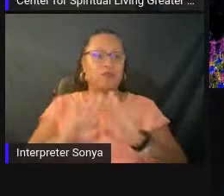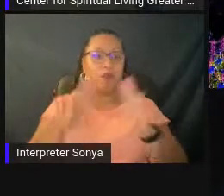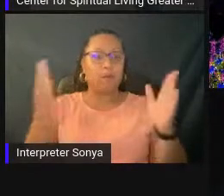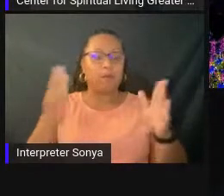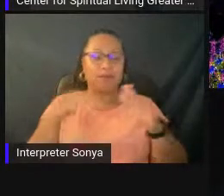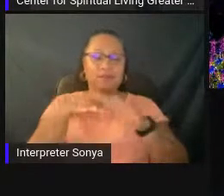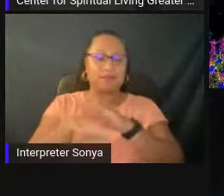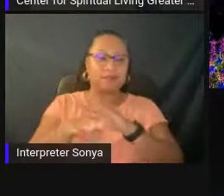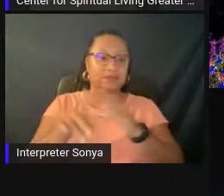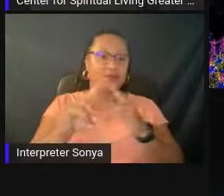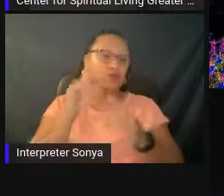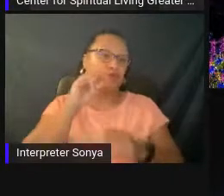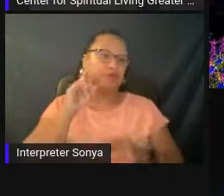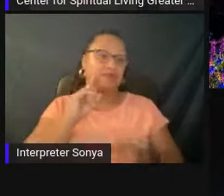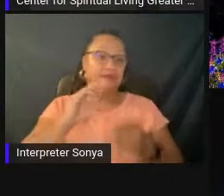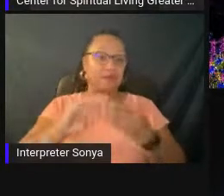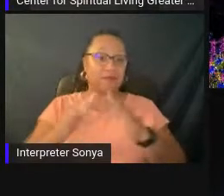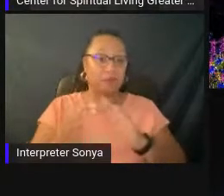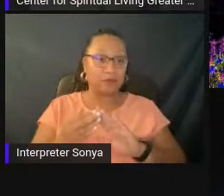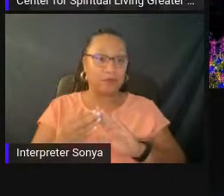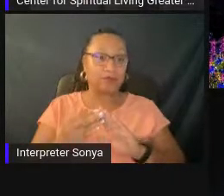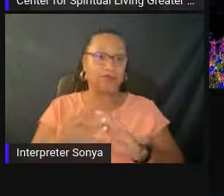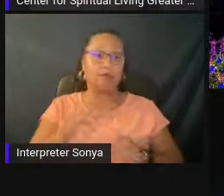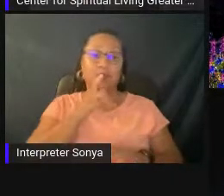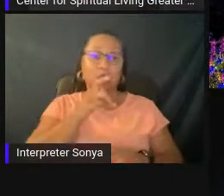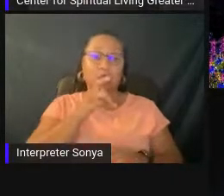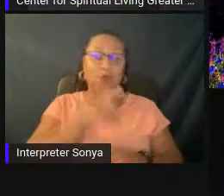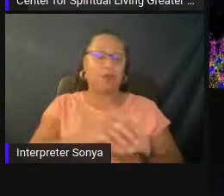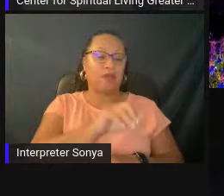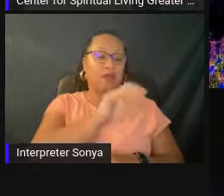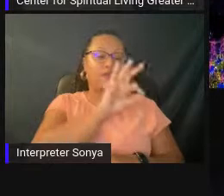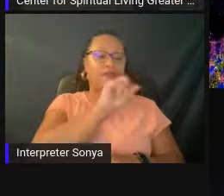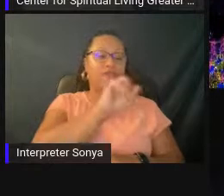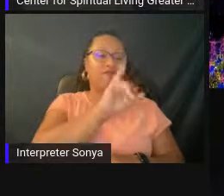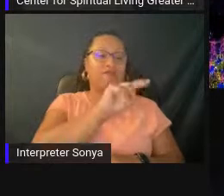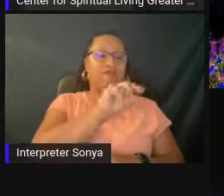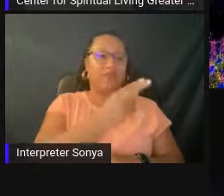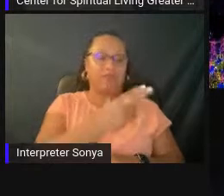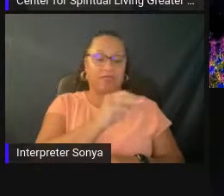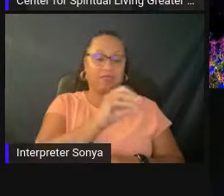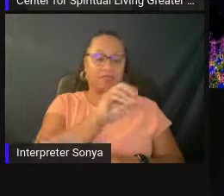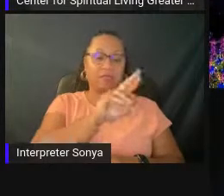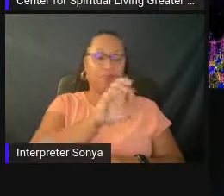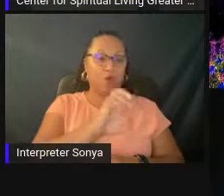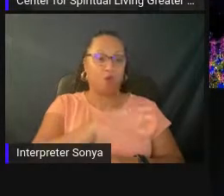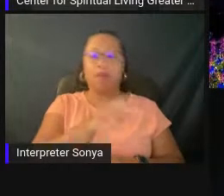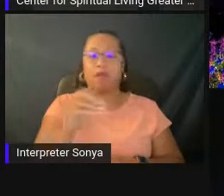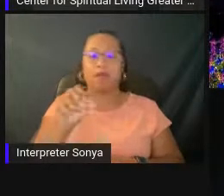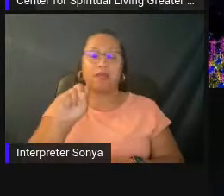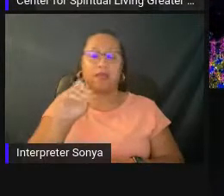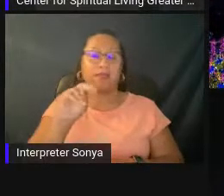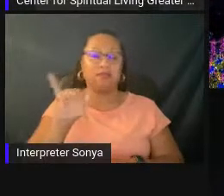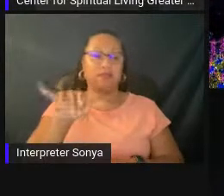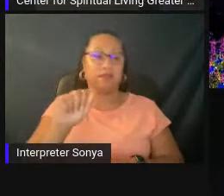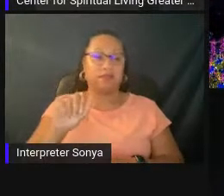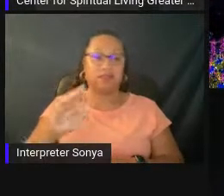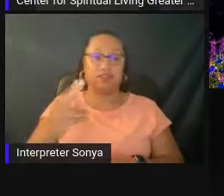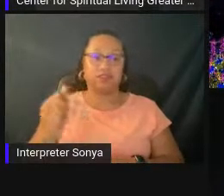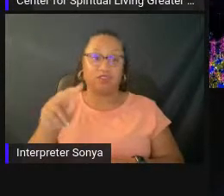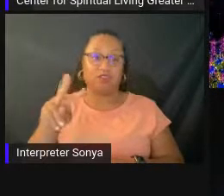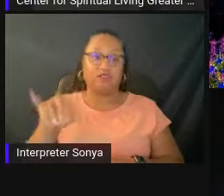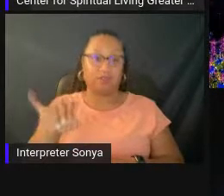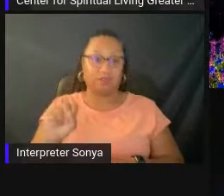interpreters, Faith Moore and Sonya Chavis. On behalf of Reverend Dr.